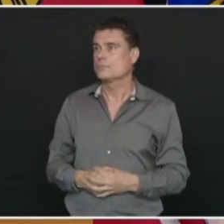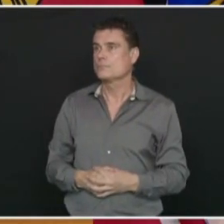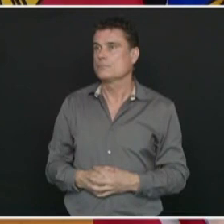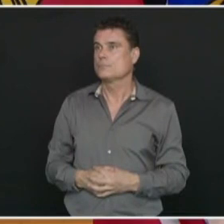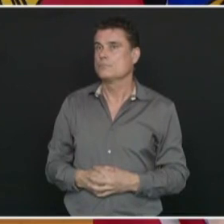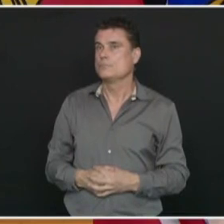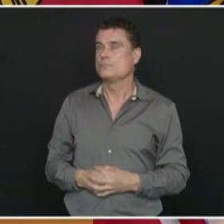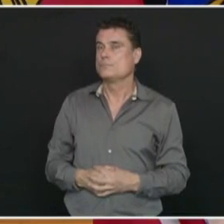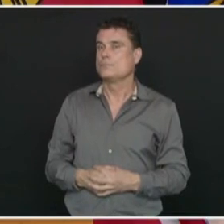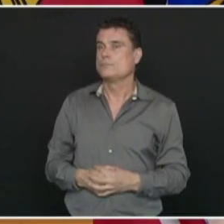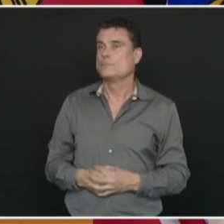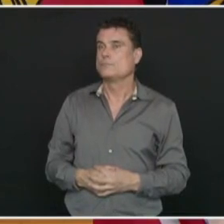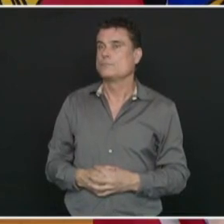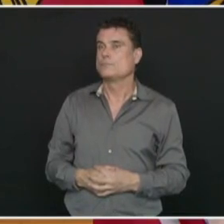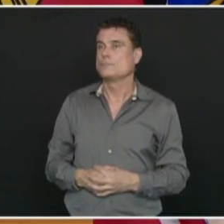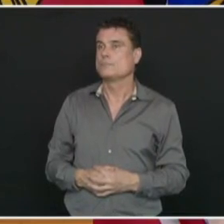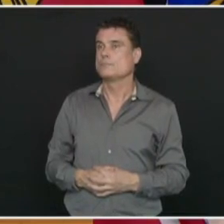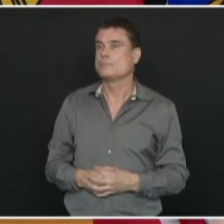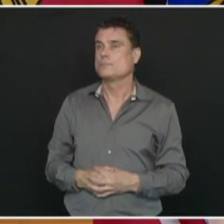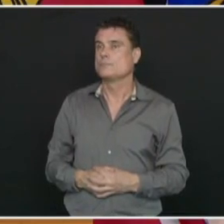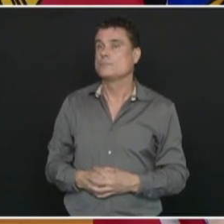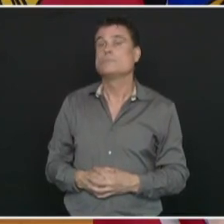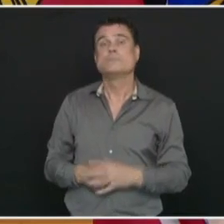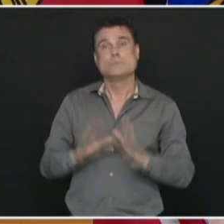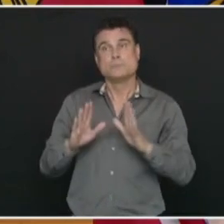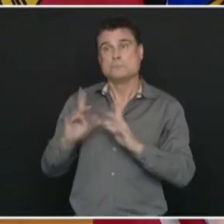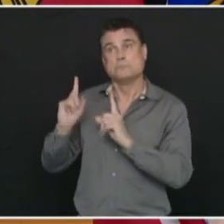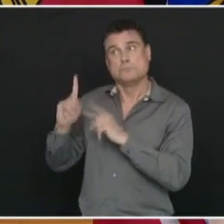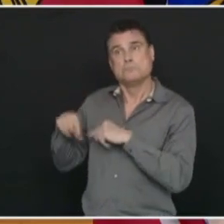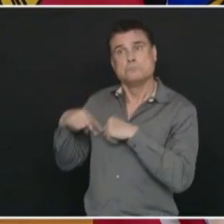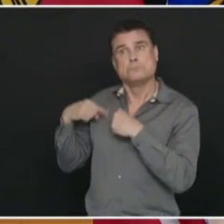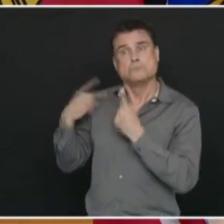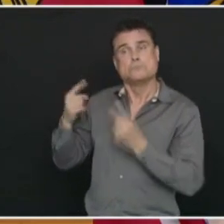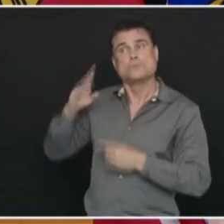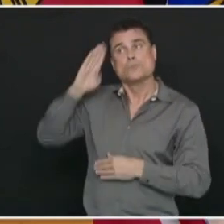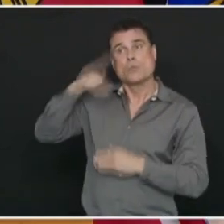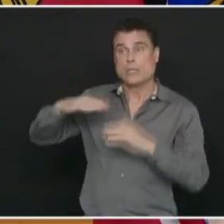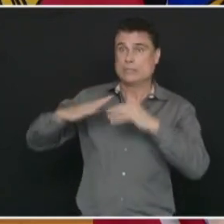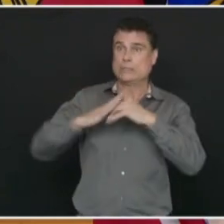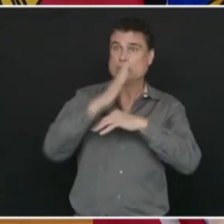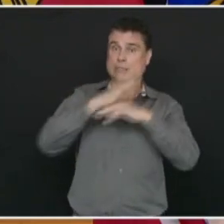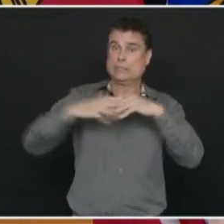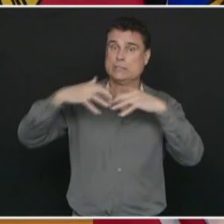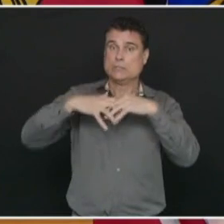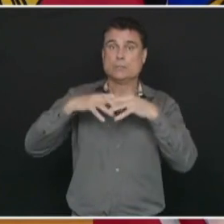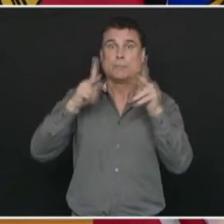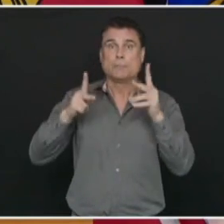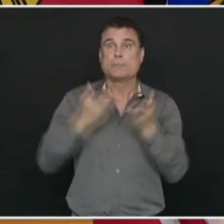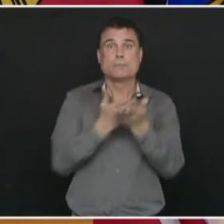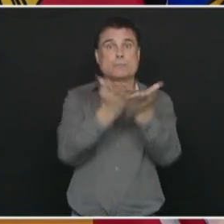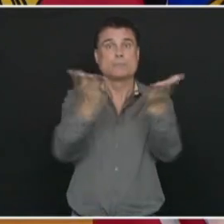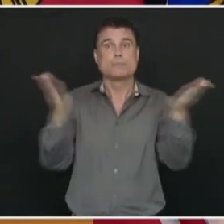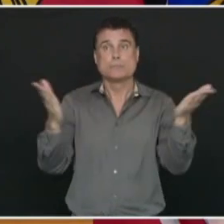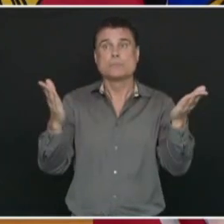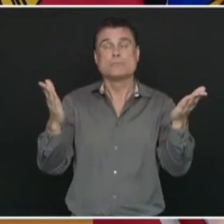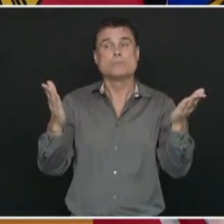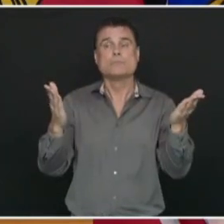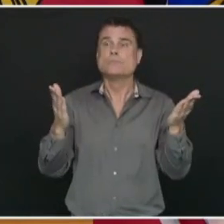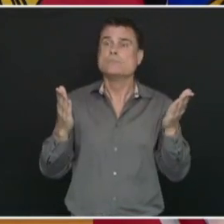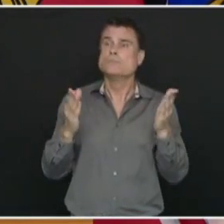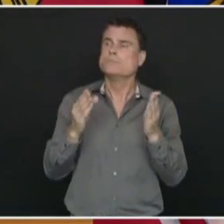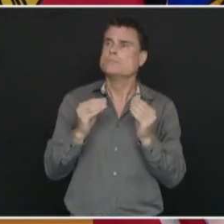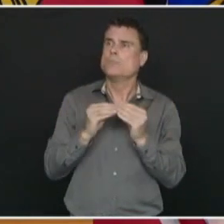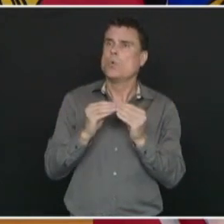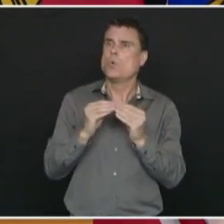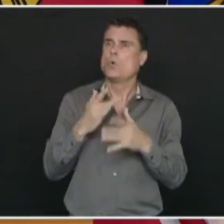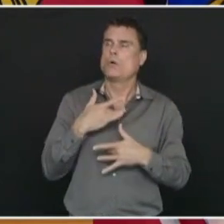feel needs to be done, but also having a rapid response capability to be able to support testing and management